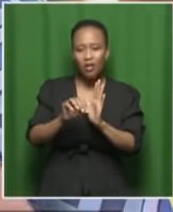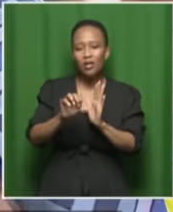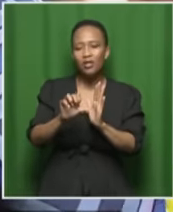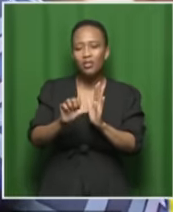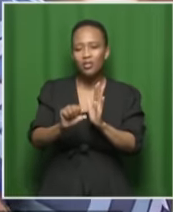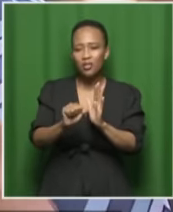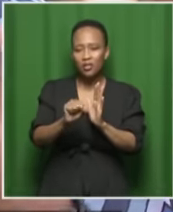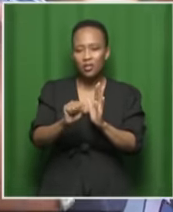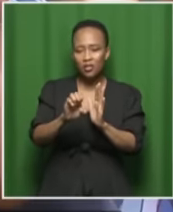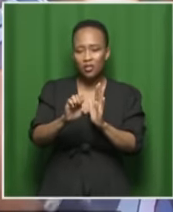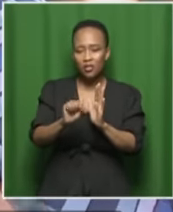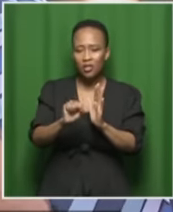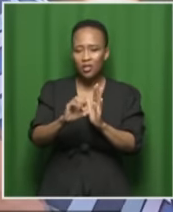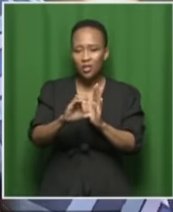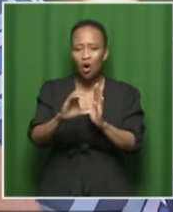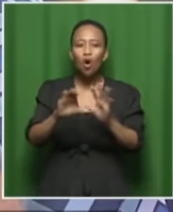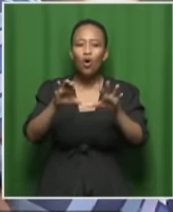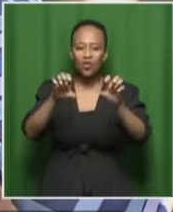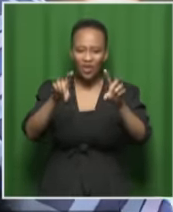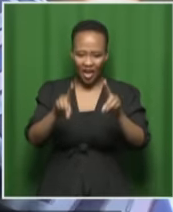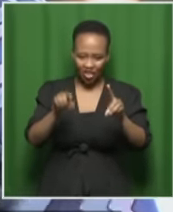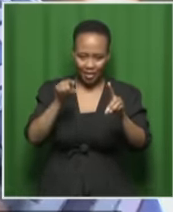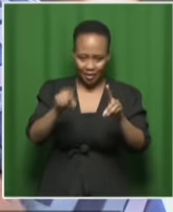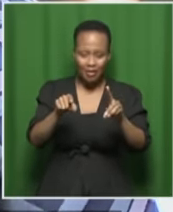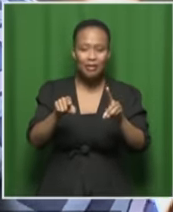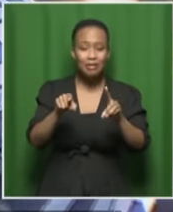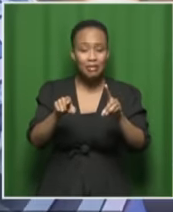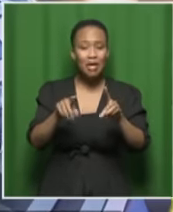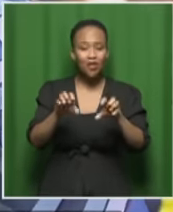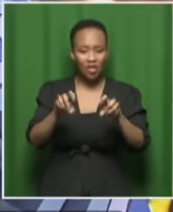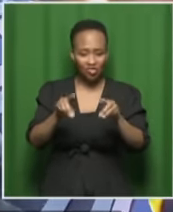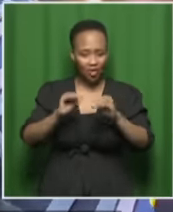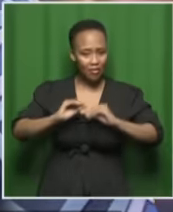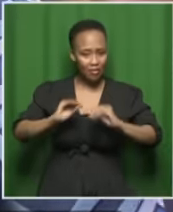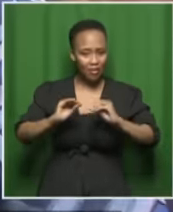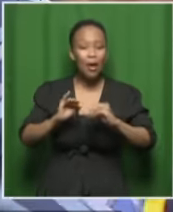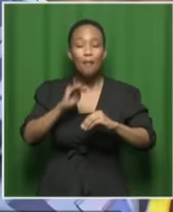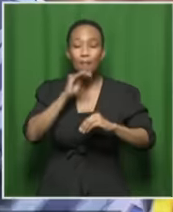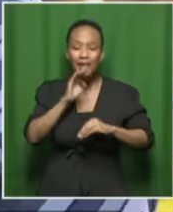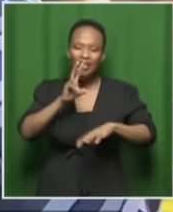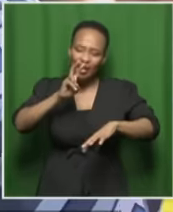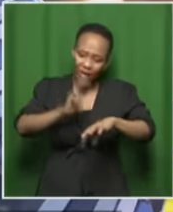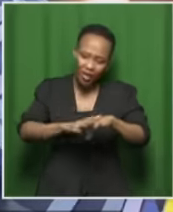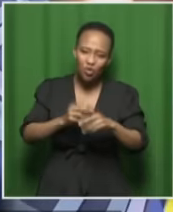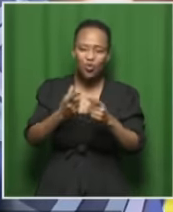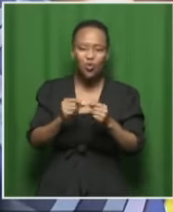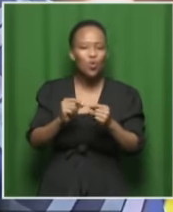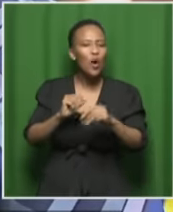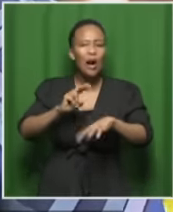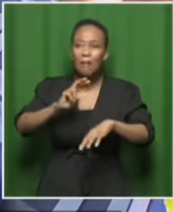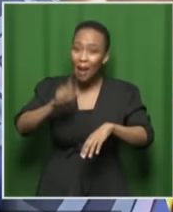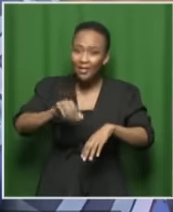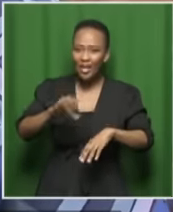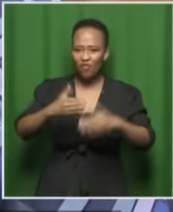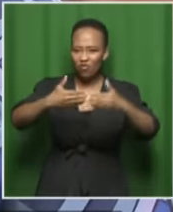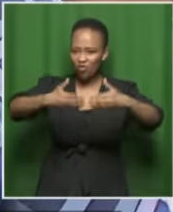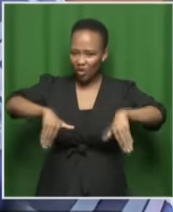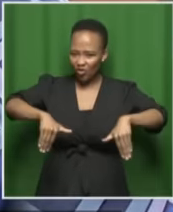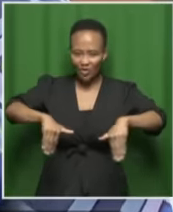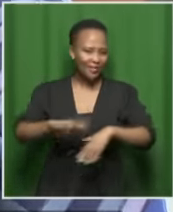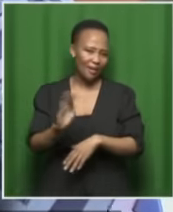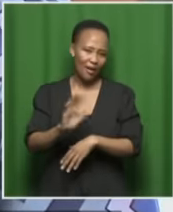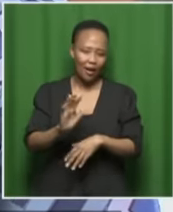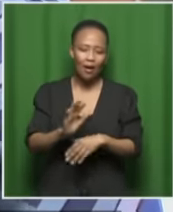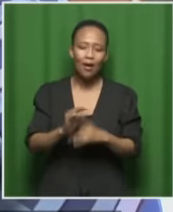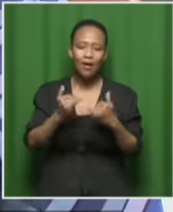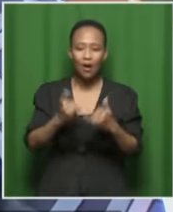passed, everyone will choose the school they want to without any restrictions and other things, and many other pieces of legislation that are currently in